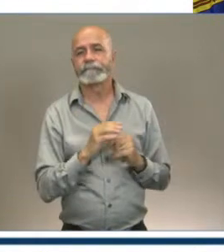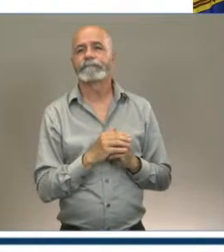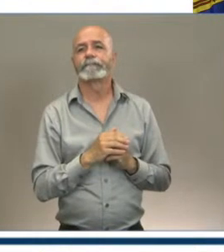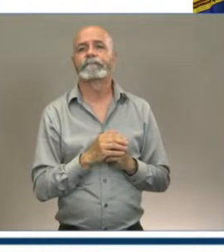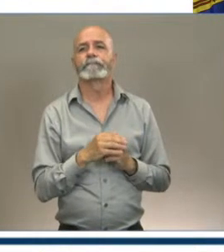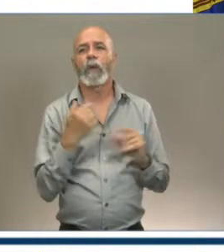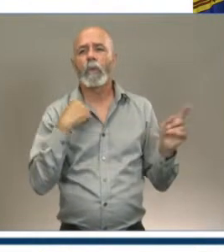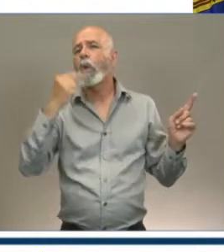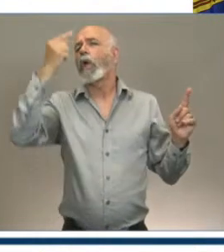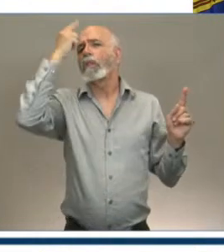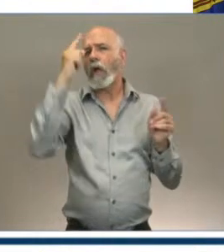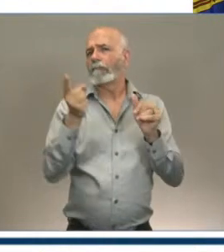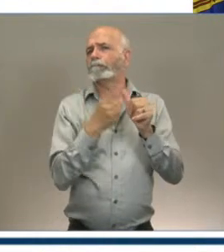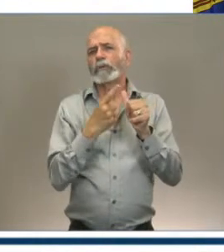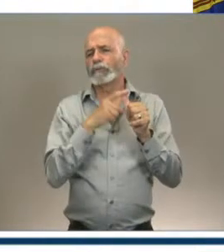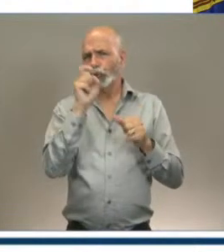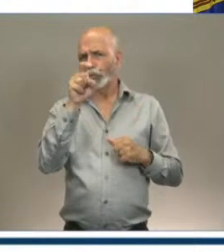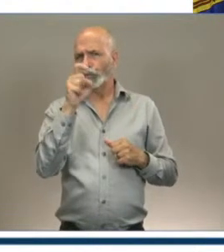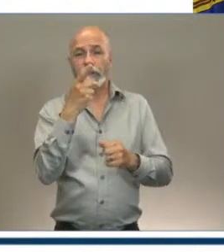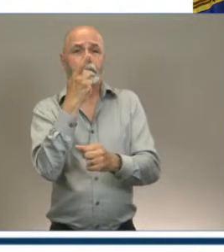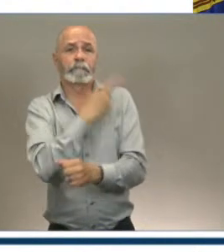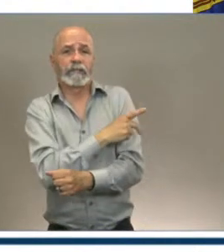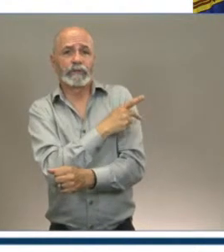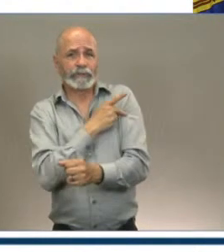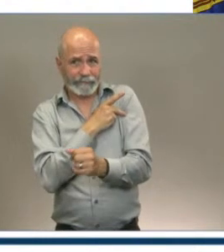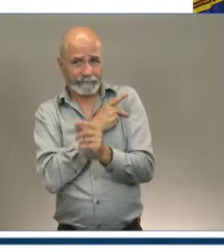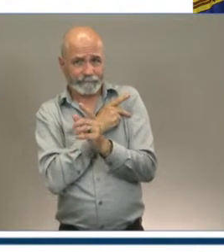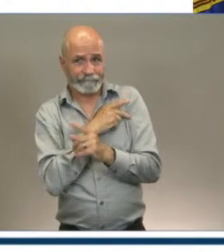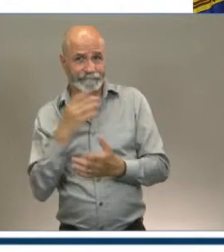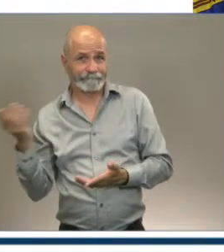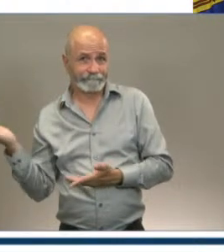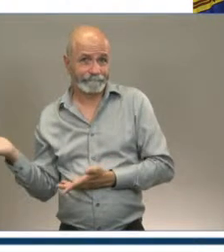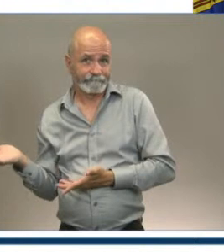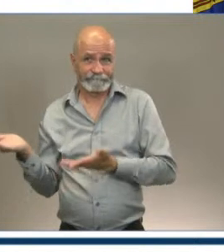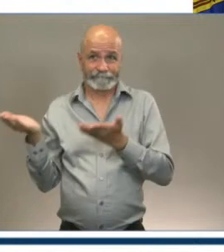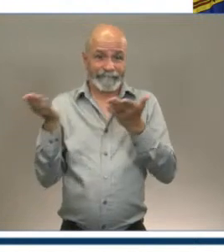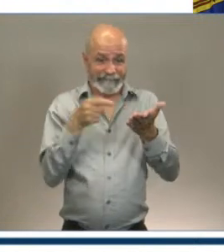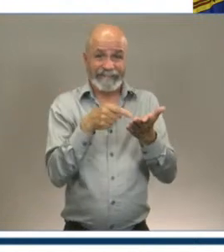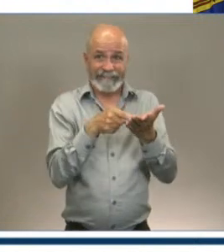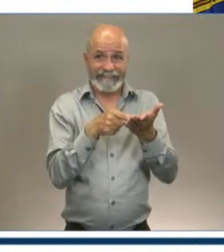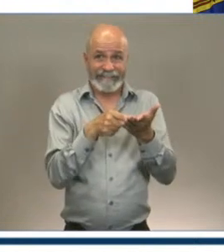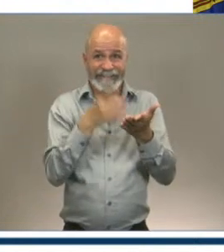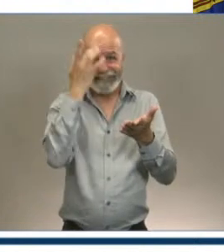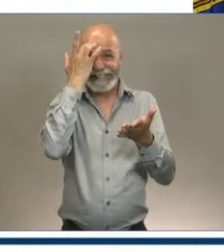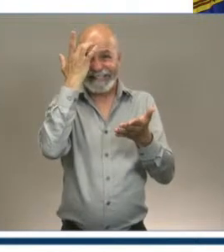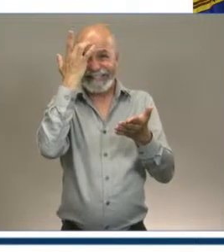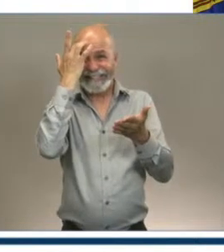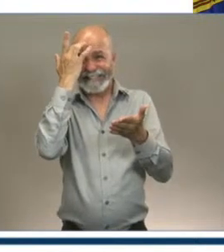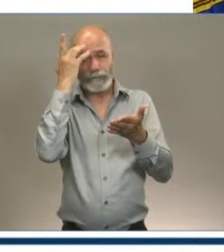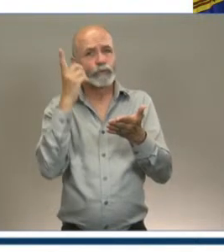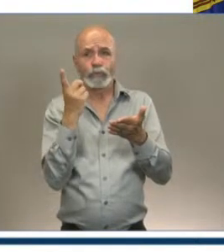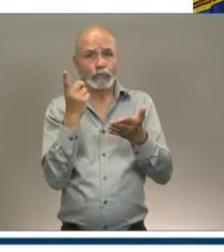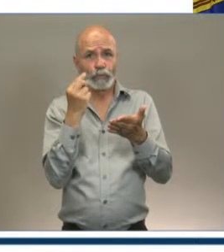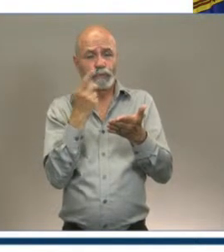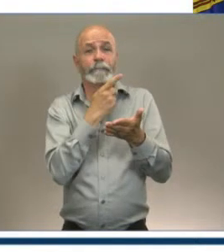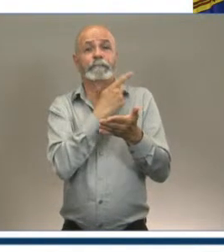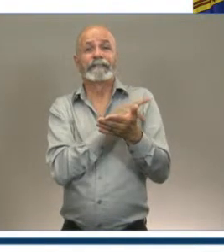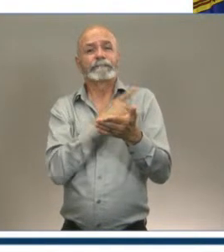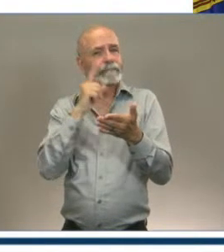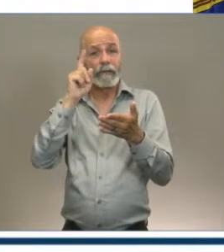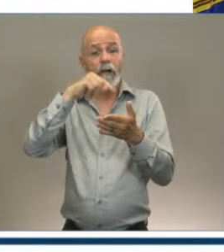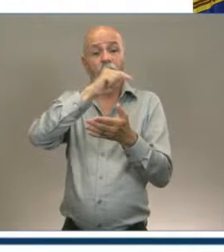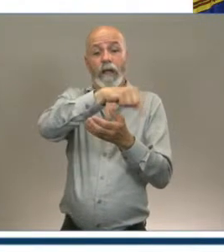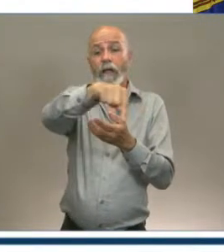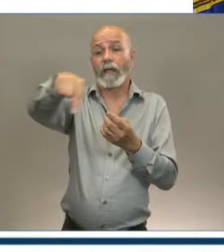test 20 patients who had been around that one patient. You've said now that 15 of those have tested positive. Can you kind